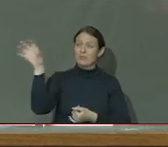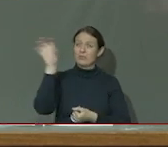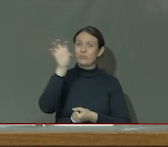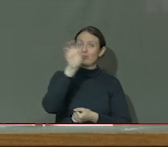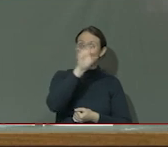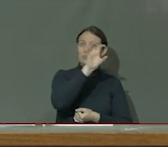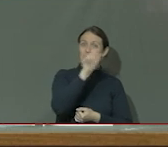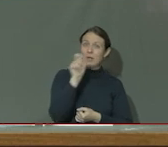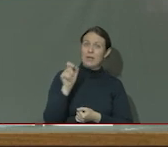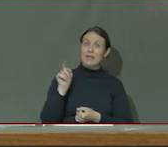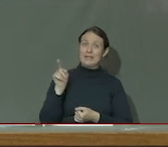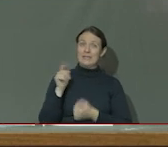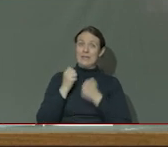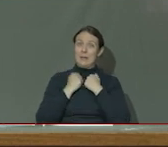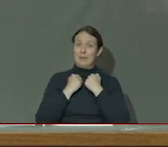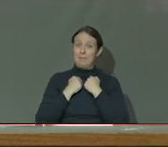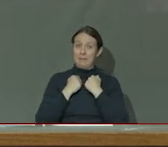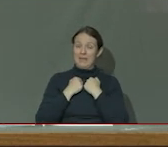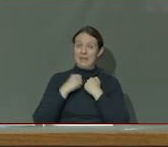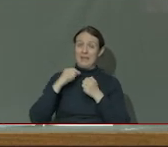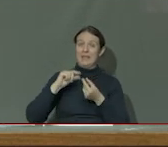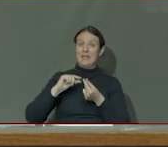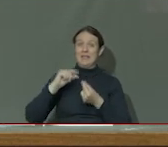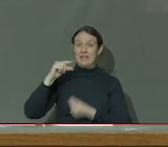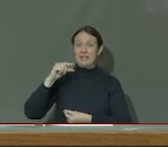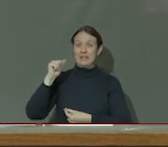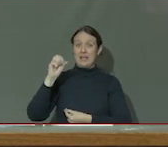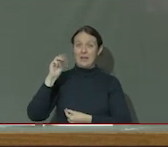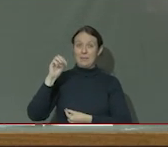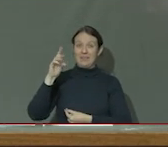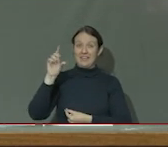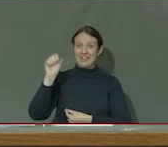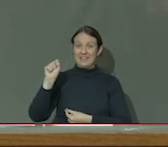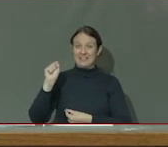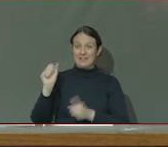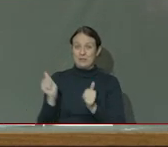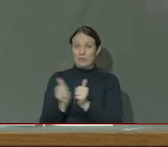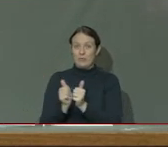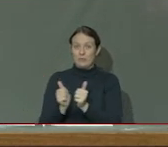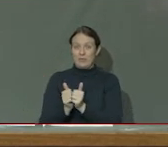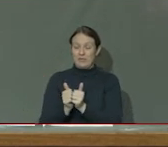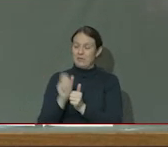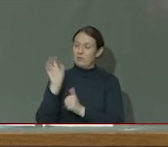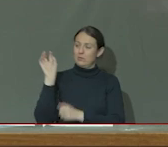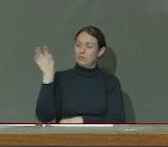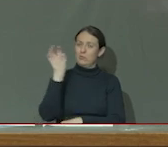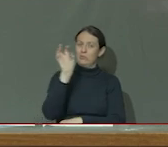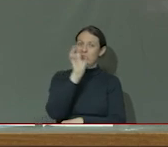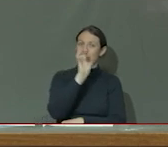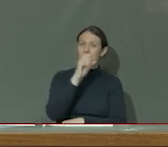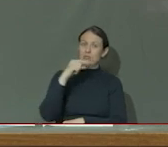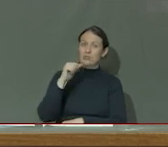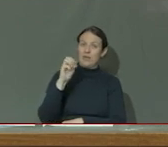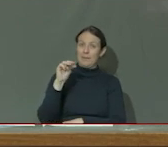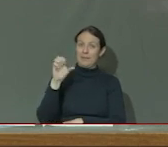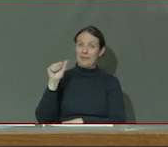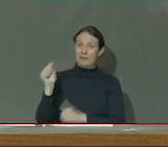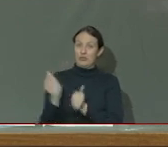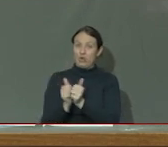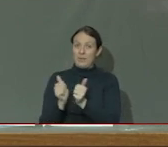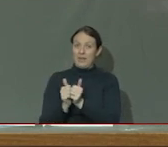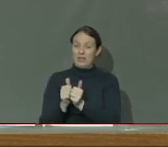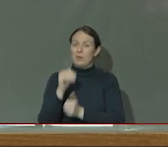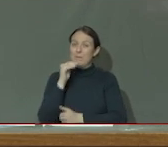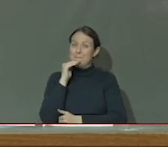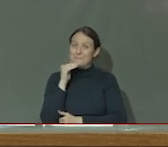genotypes. I've written the gamete combination. Now when they ask you in the exams, write the gamete combinations, they mean this. This is